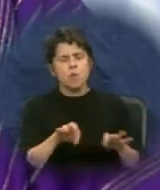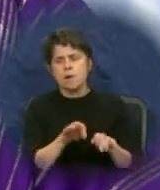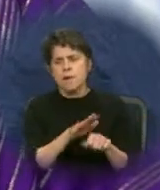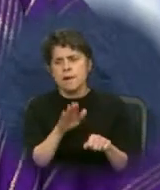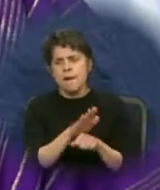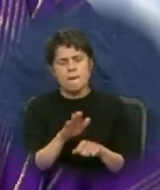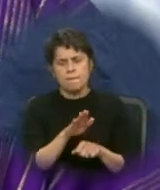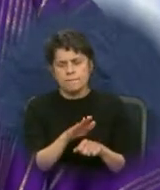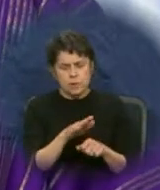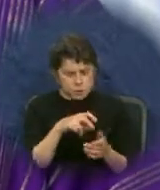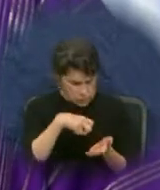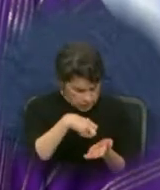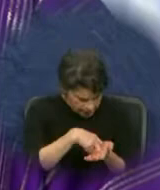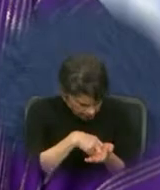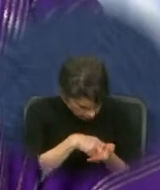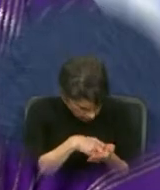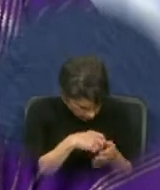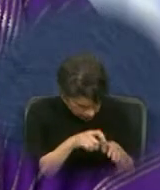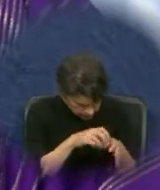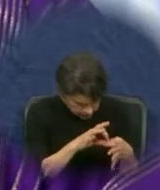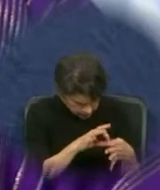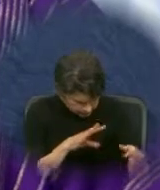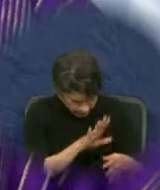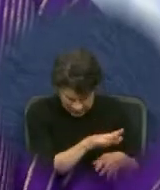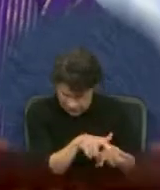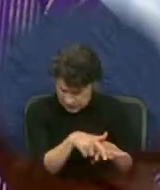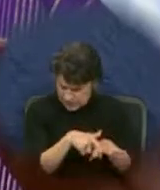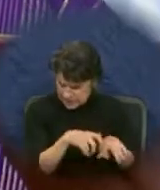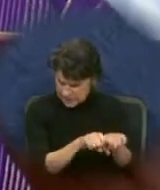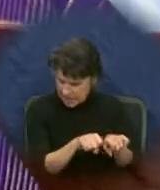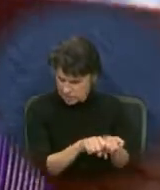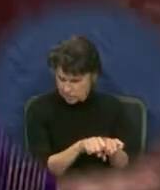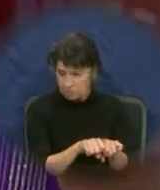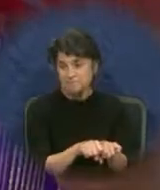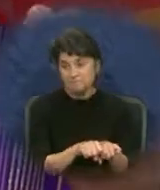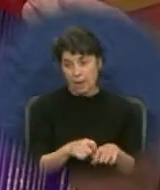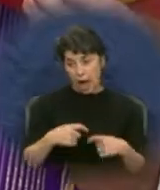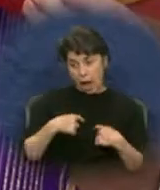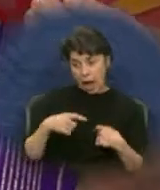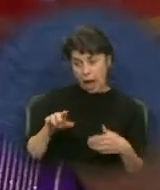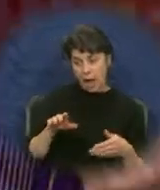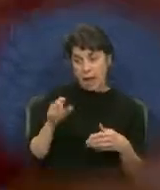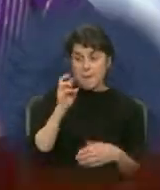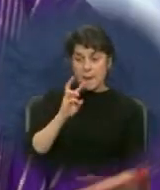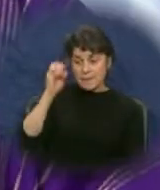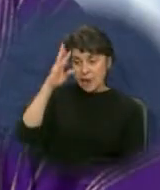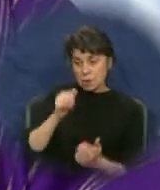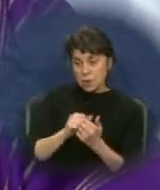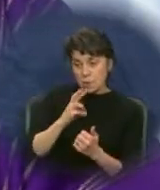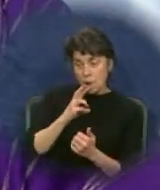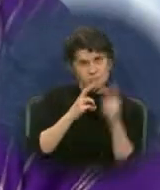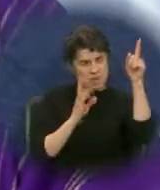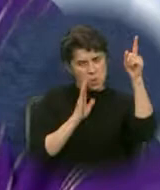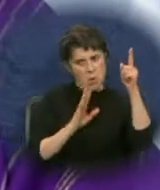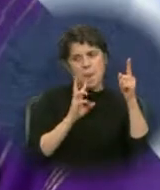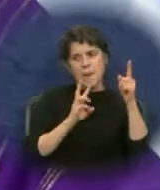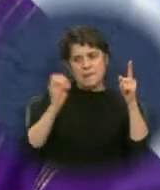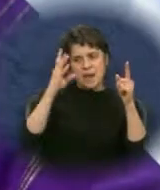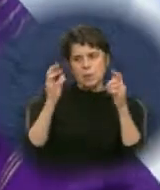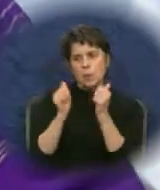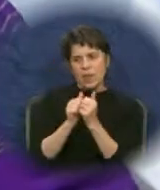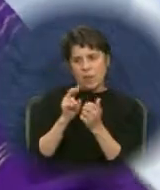baptize you with the Holy Spirit." The Gospel of the Lord. Praise to you, Lord Jesus Christ.